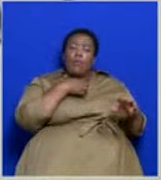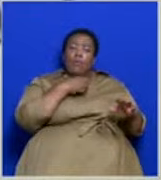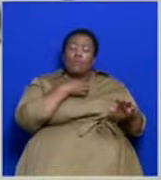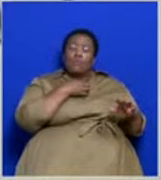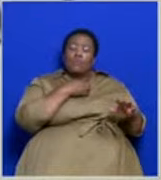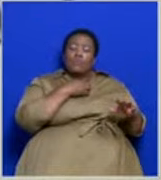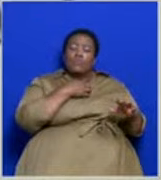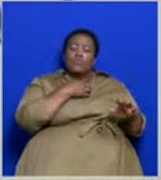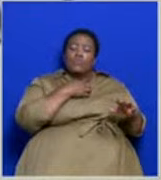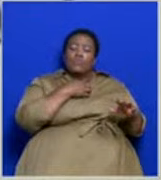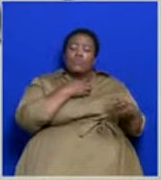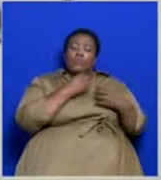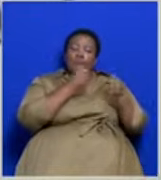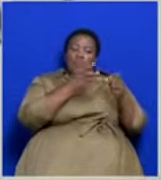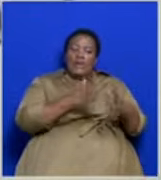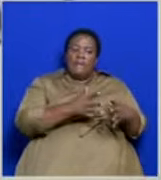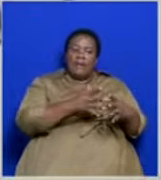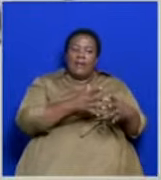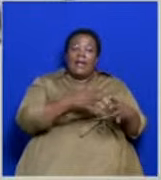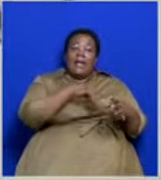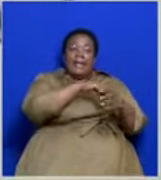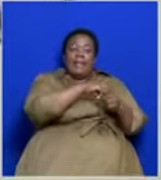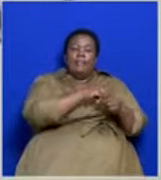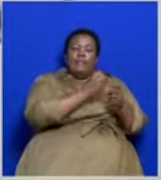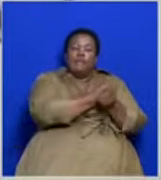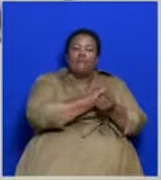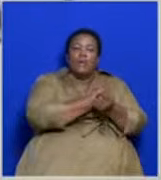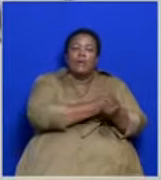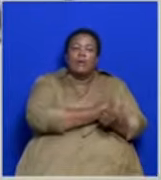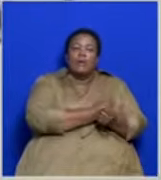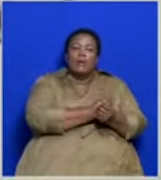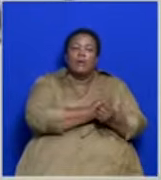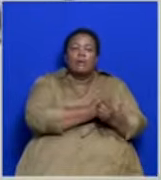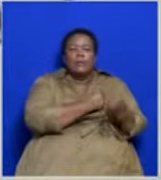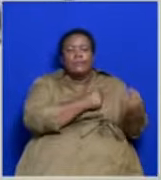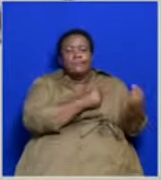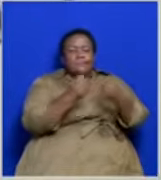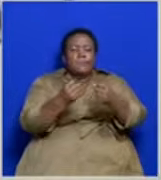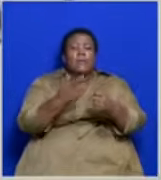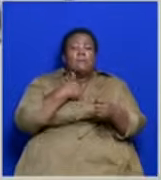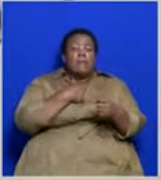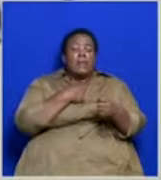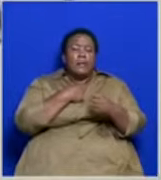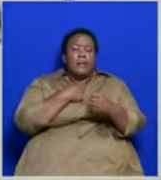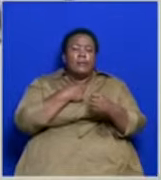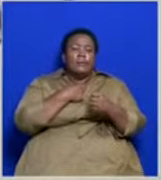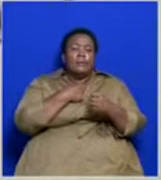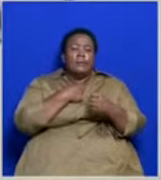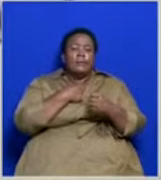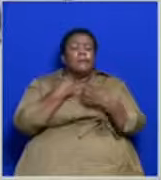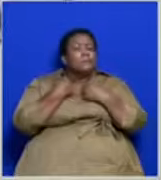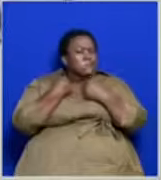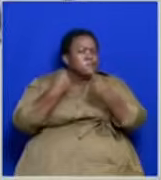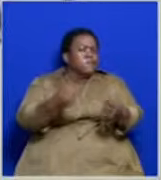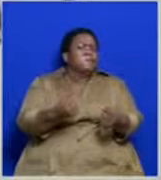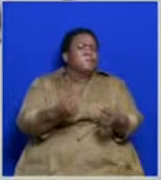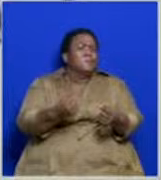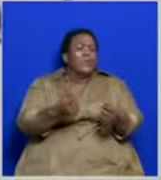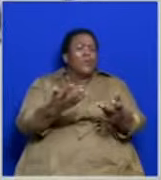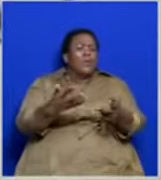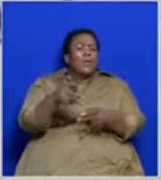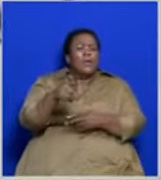driver in the truck. I drove there in Patfontaine where truck